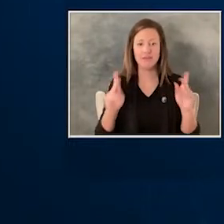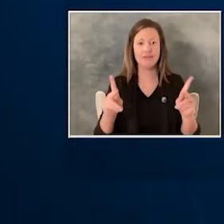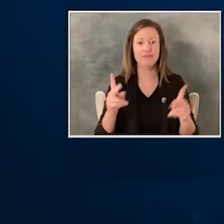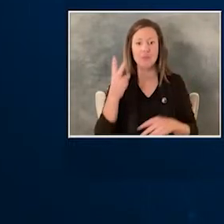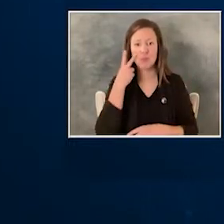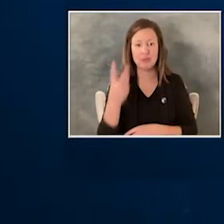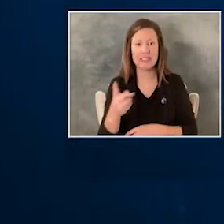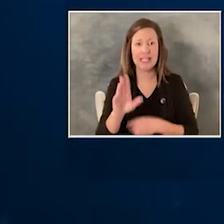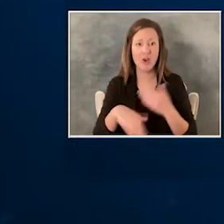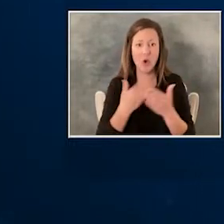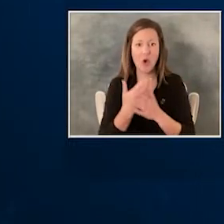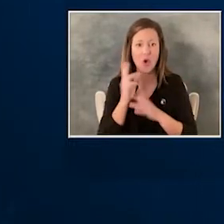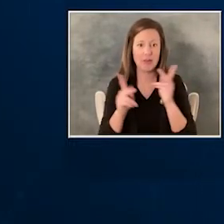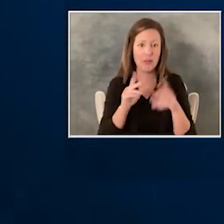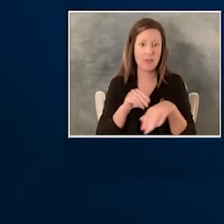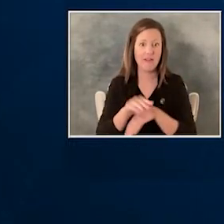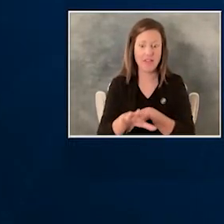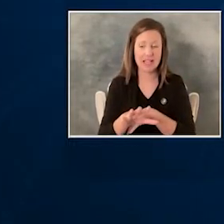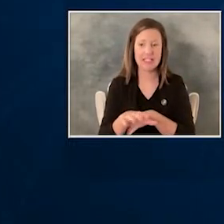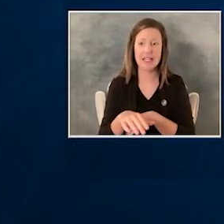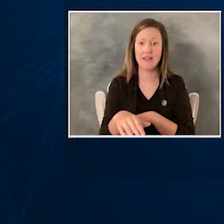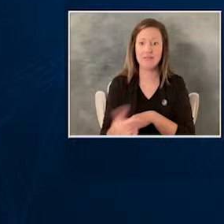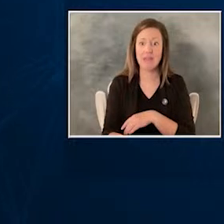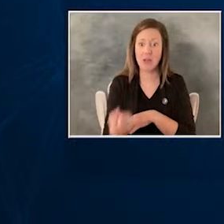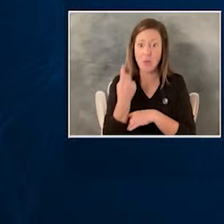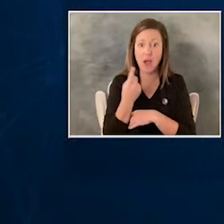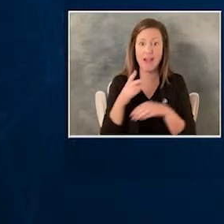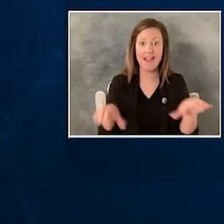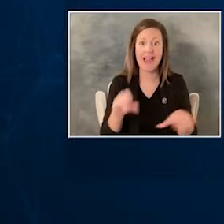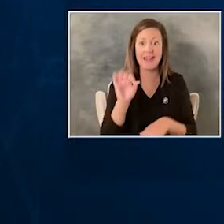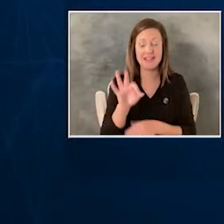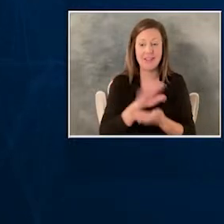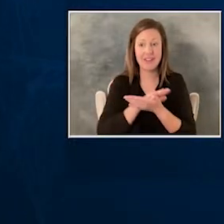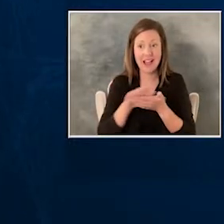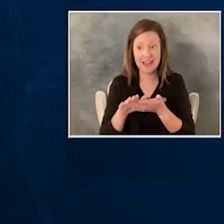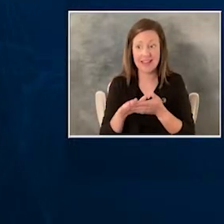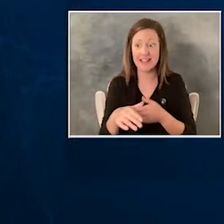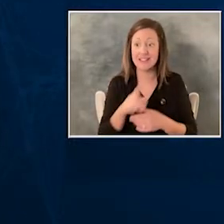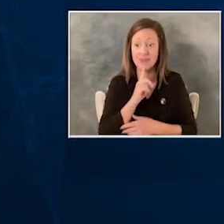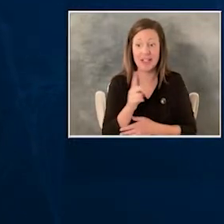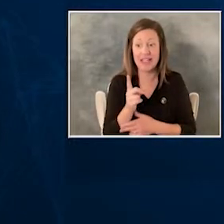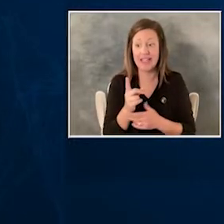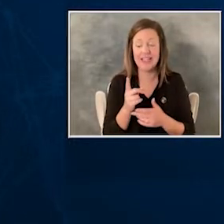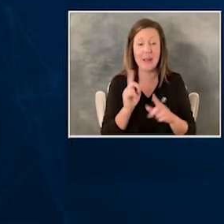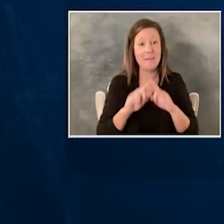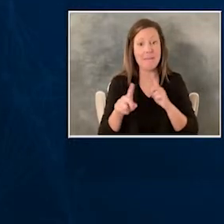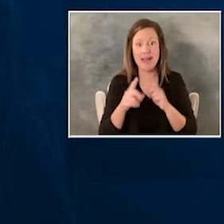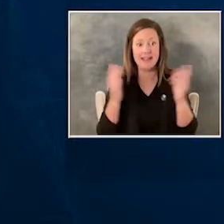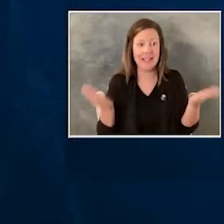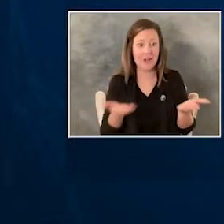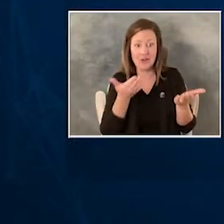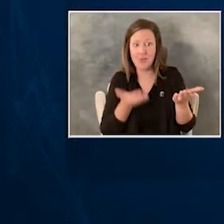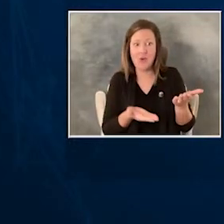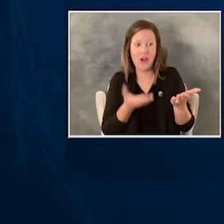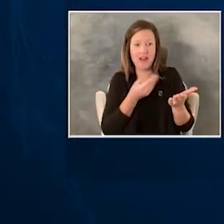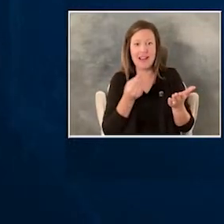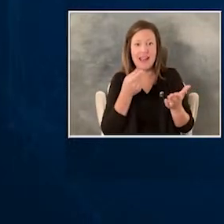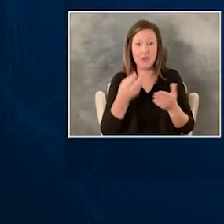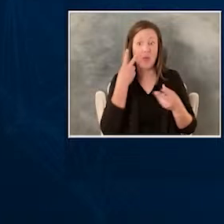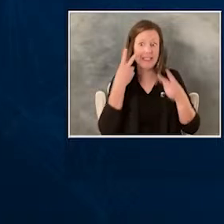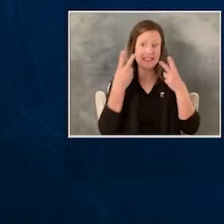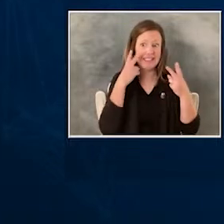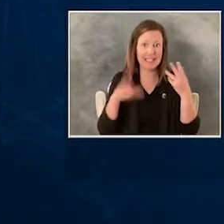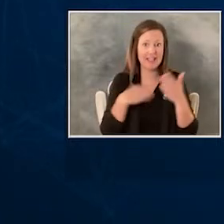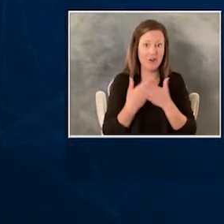people affected by a single act of kindness or generosity in any way. But here you are, and you're seeing it all in real